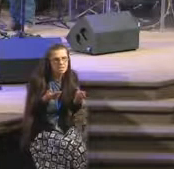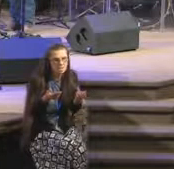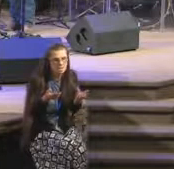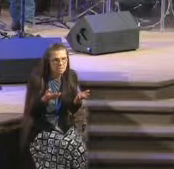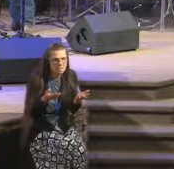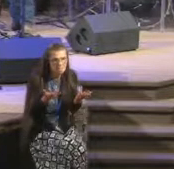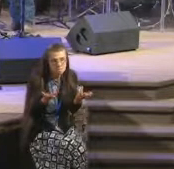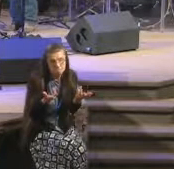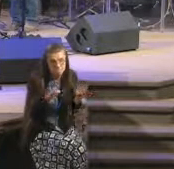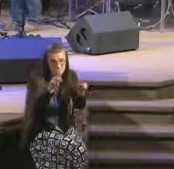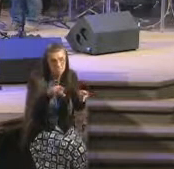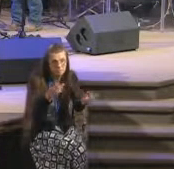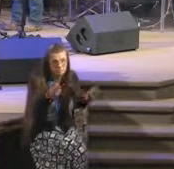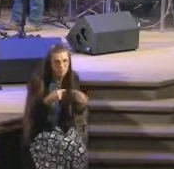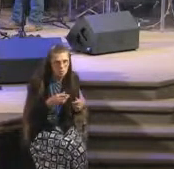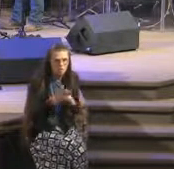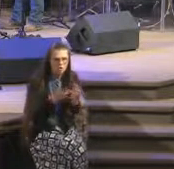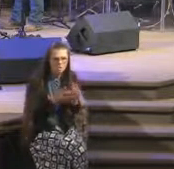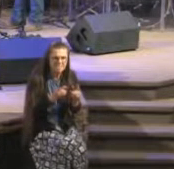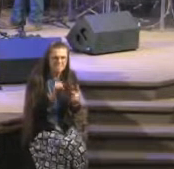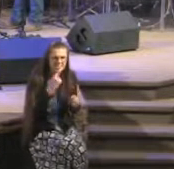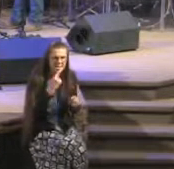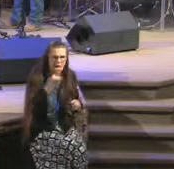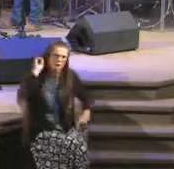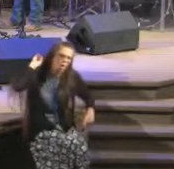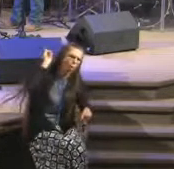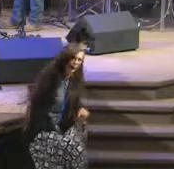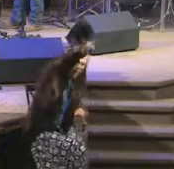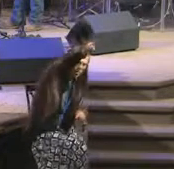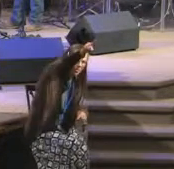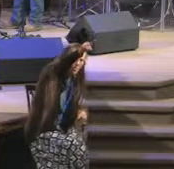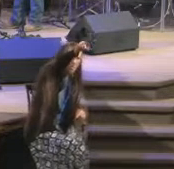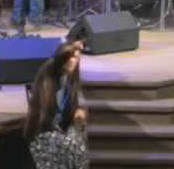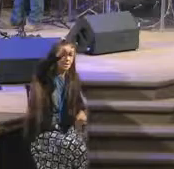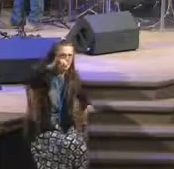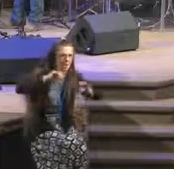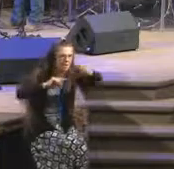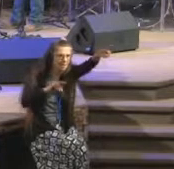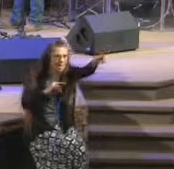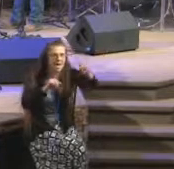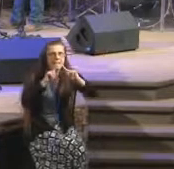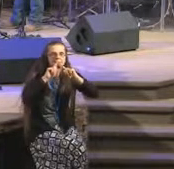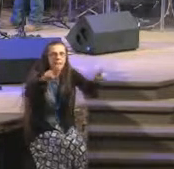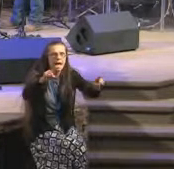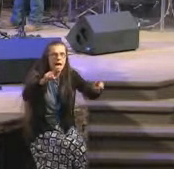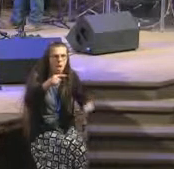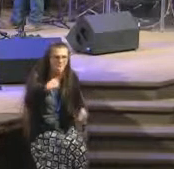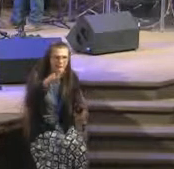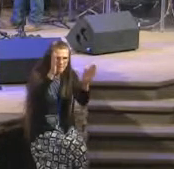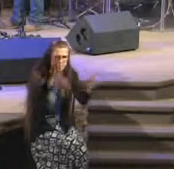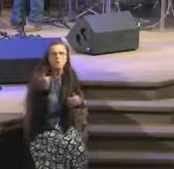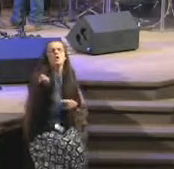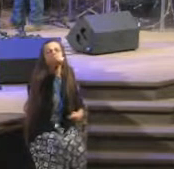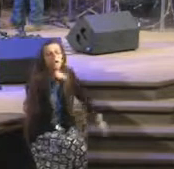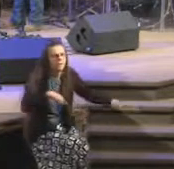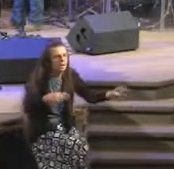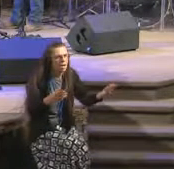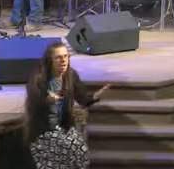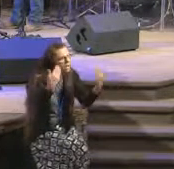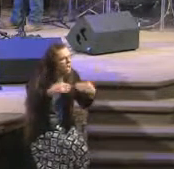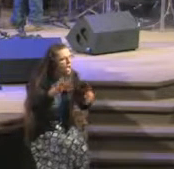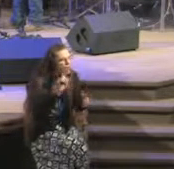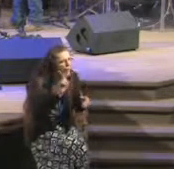When Jesus said, go out into the highways and the byways and compel my people to come in. Come in where?